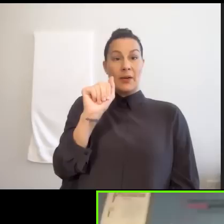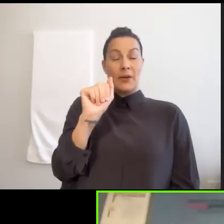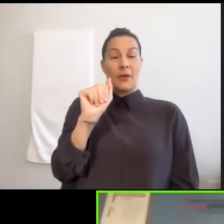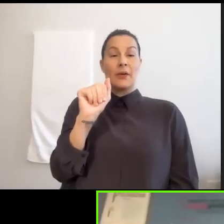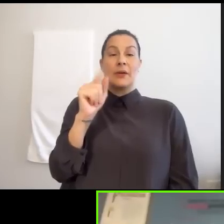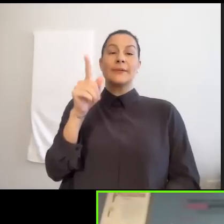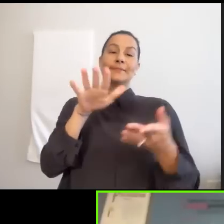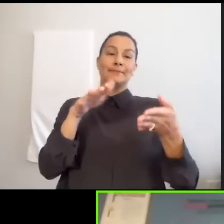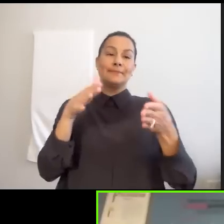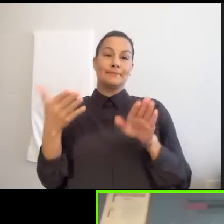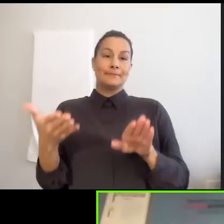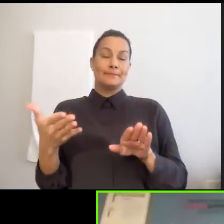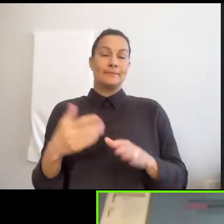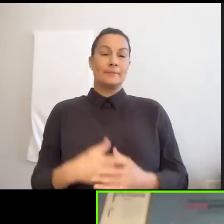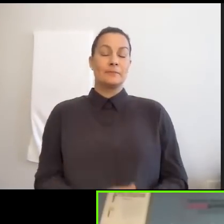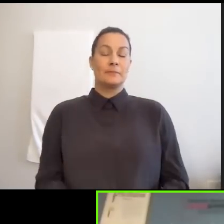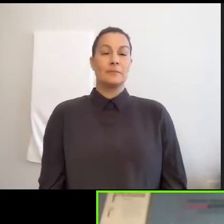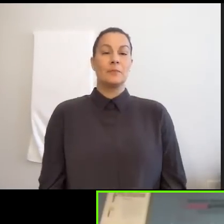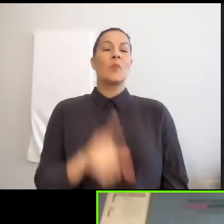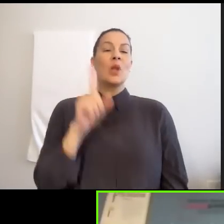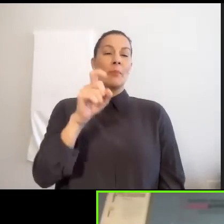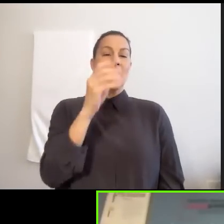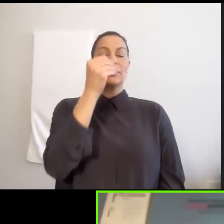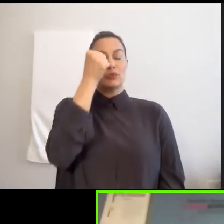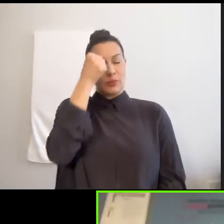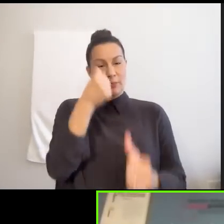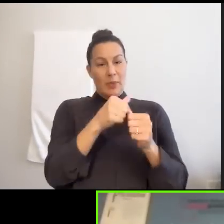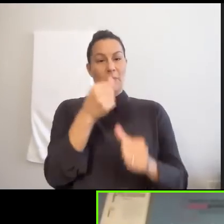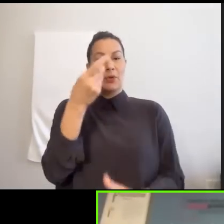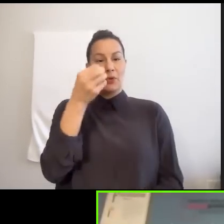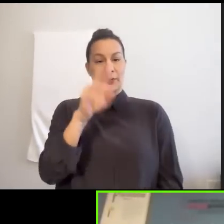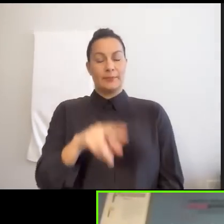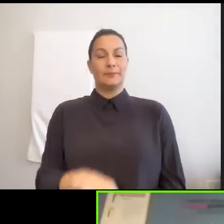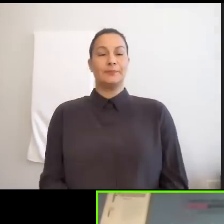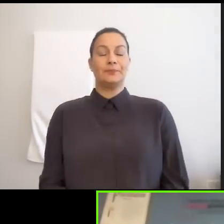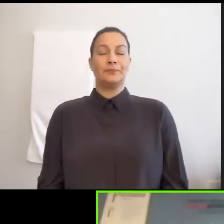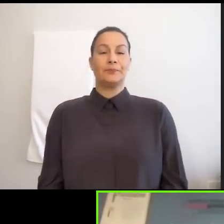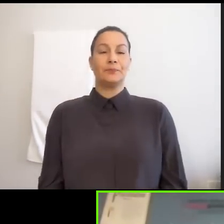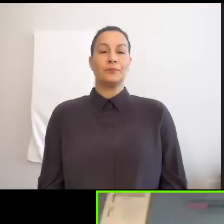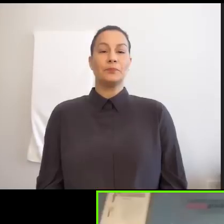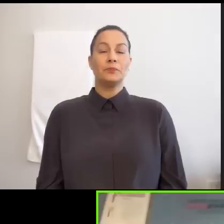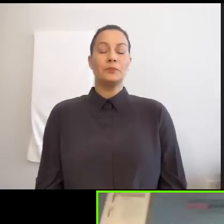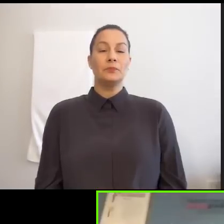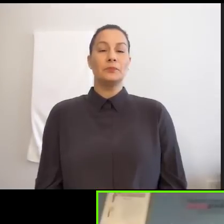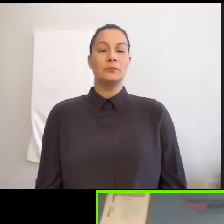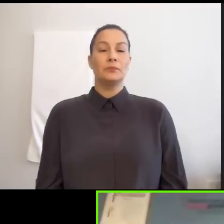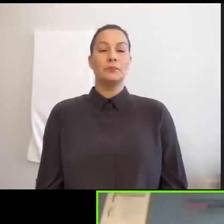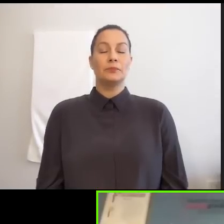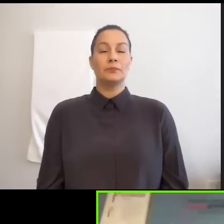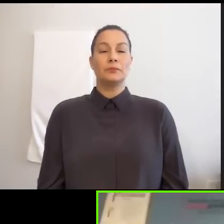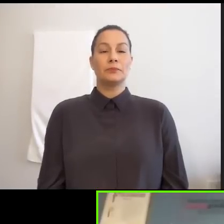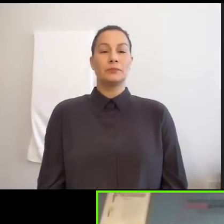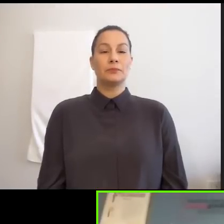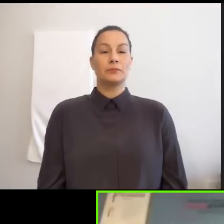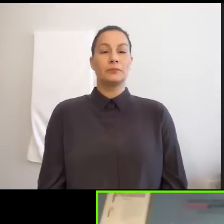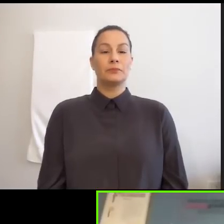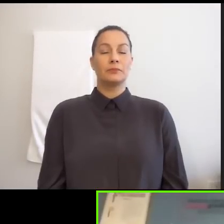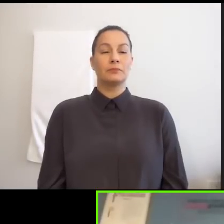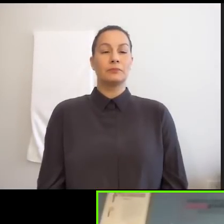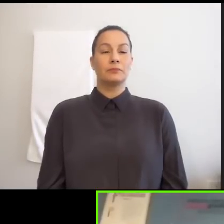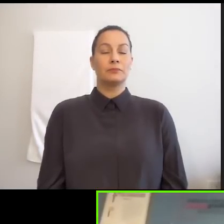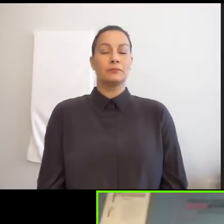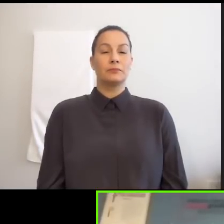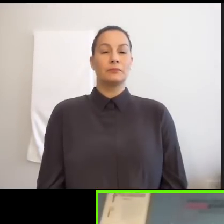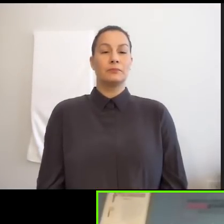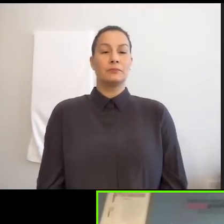la conocieron o tuvieron el privilegio de conocerla, y si no la conocieron, pues quiero decirles que ella fue